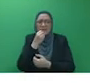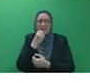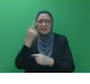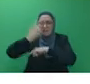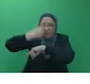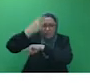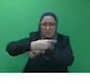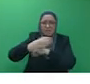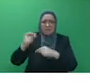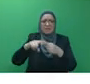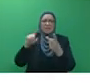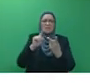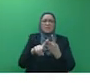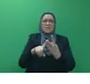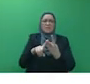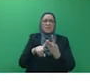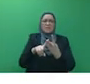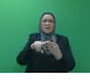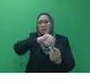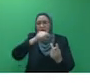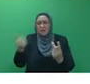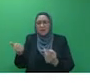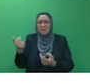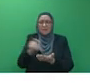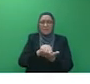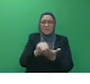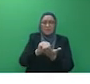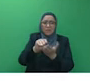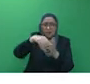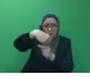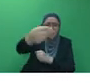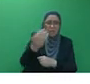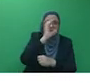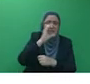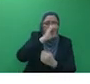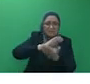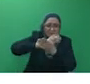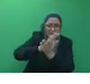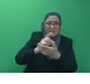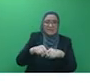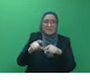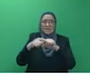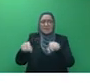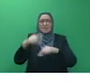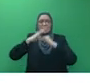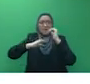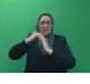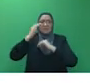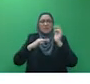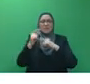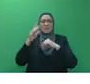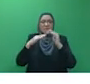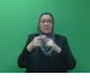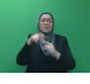out and look for new cheese all the time and these guys was so comfortable and this is what the pandemic has done to many people now uh sometimes